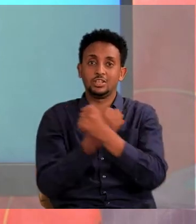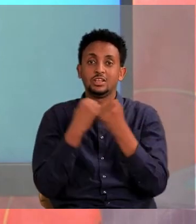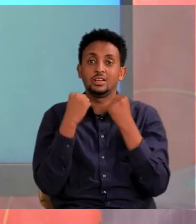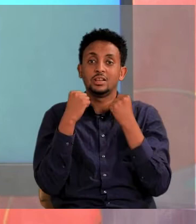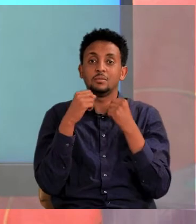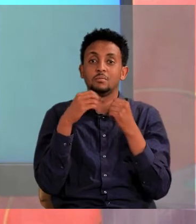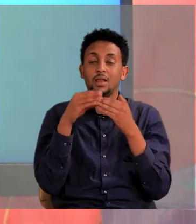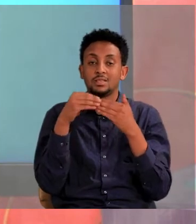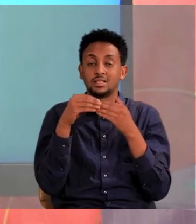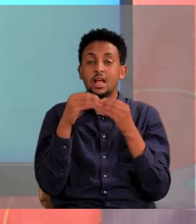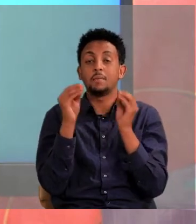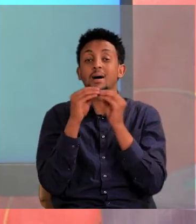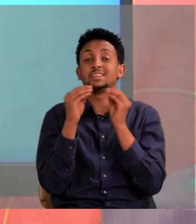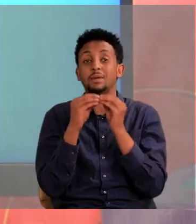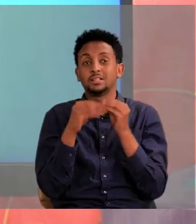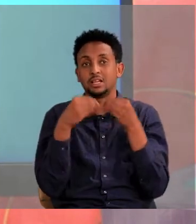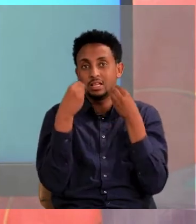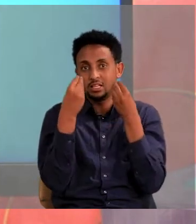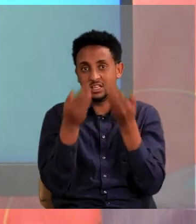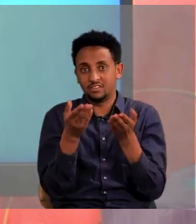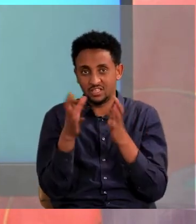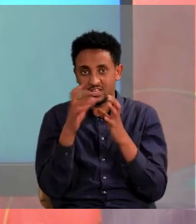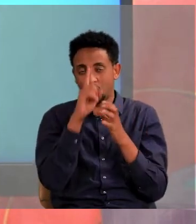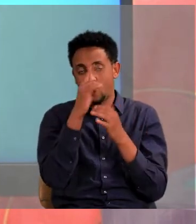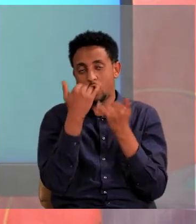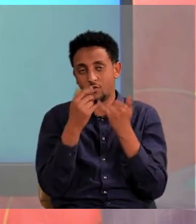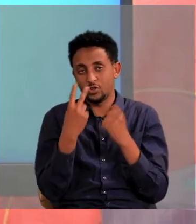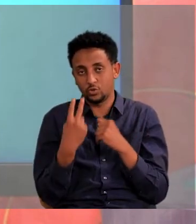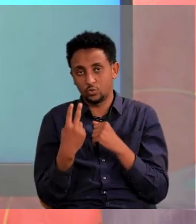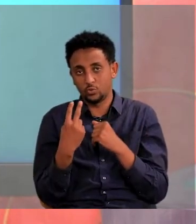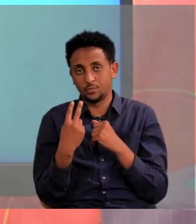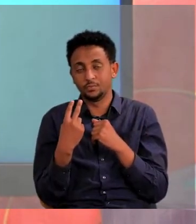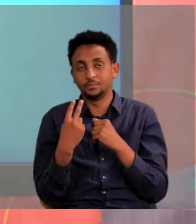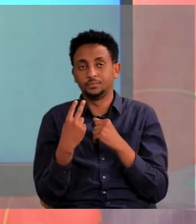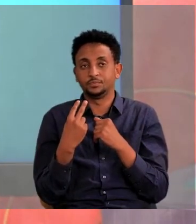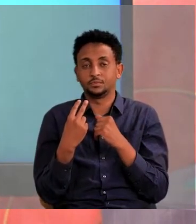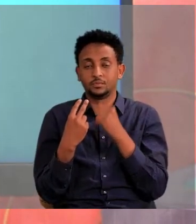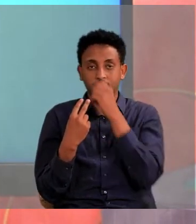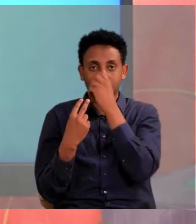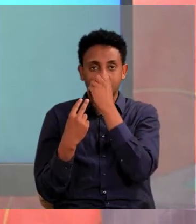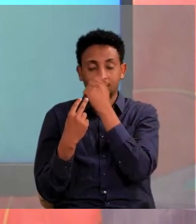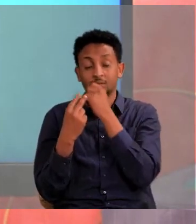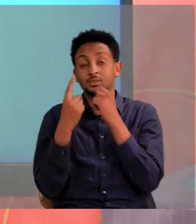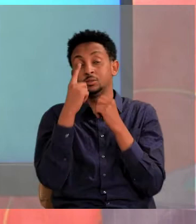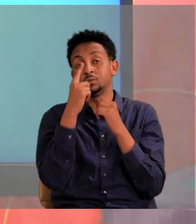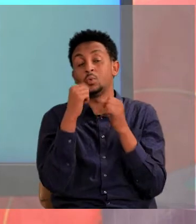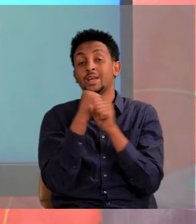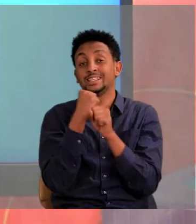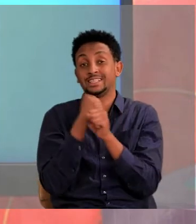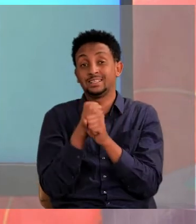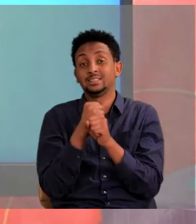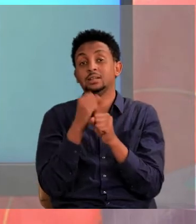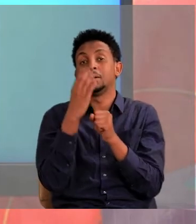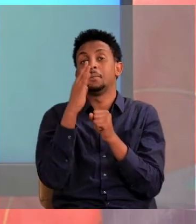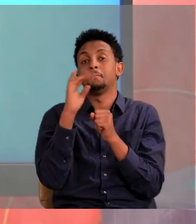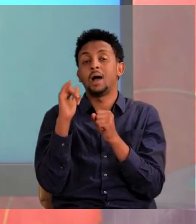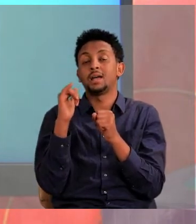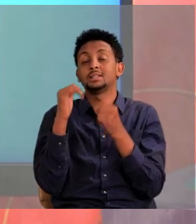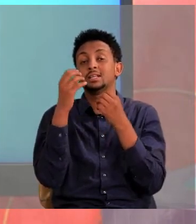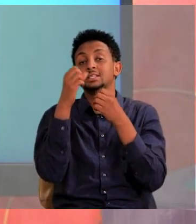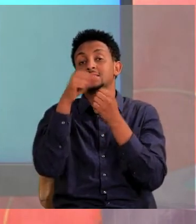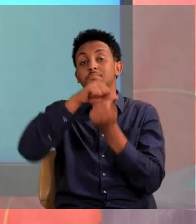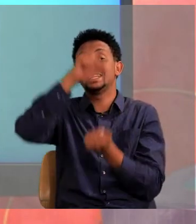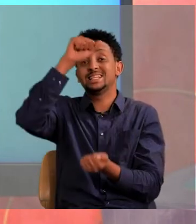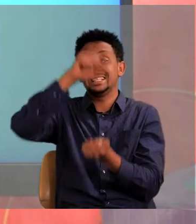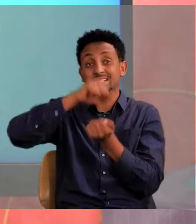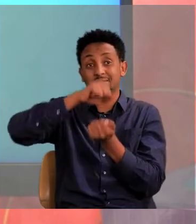potential energy is mathematically given to be 1 over 2. Here you have the work done by the spring. You